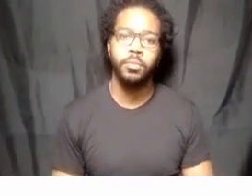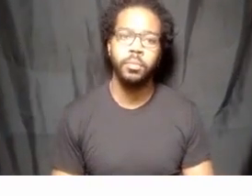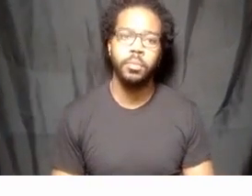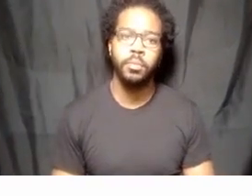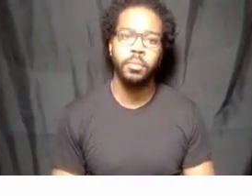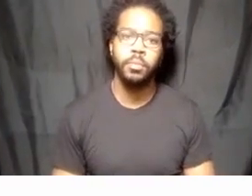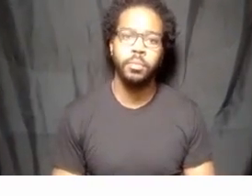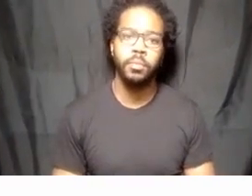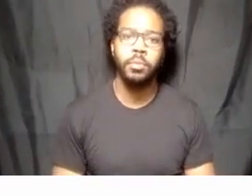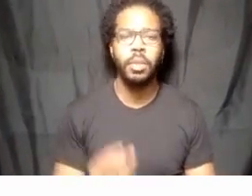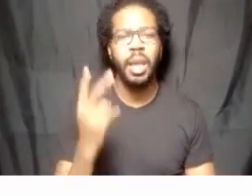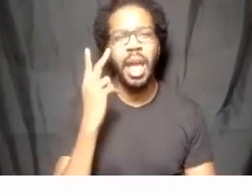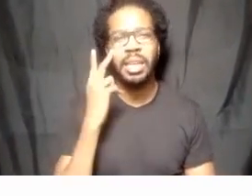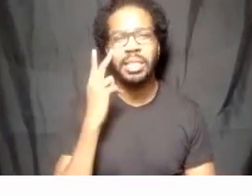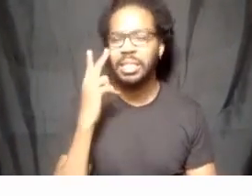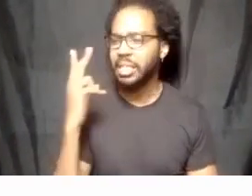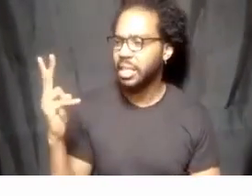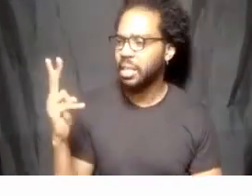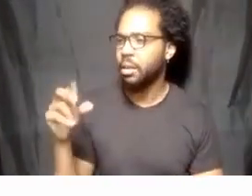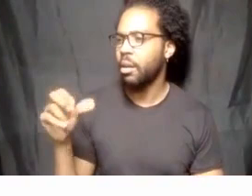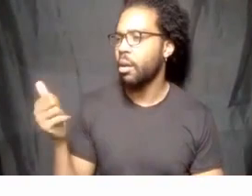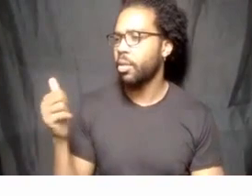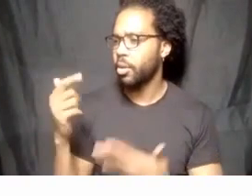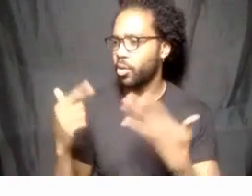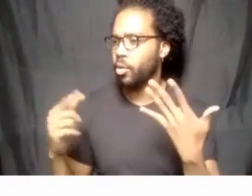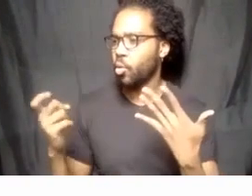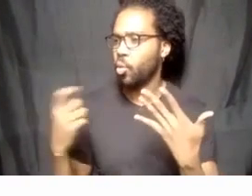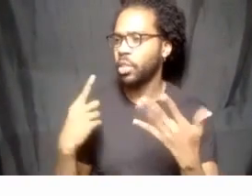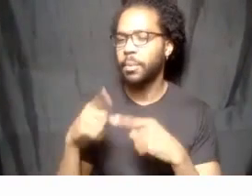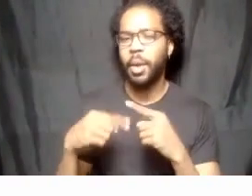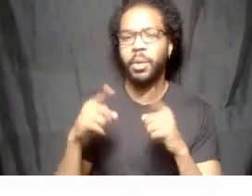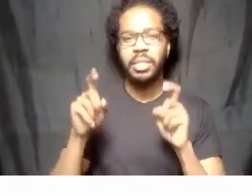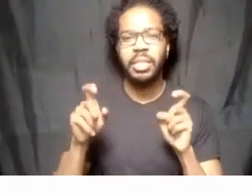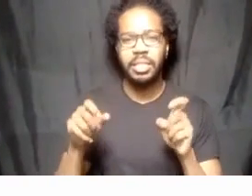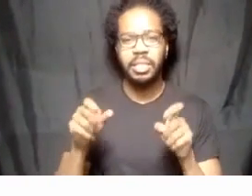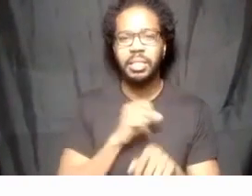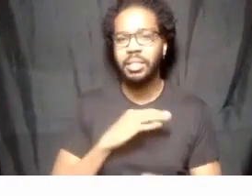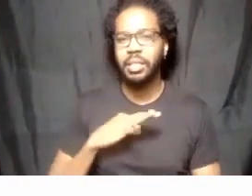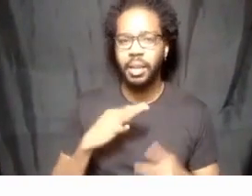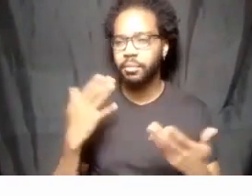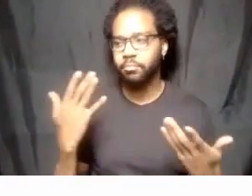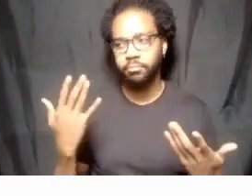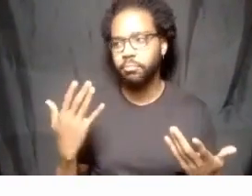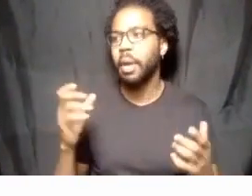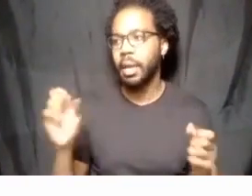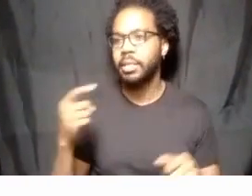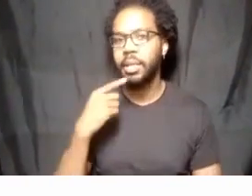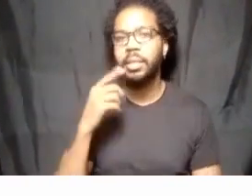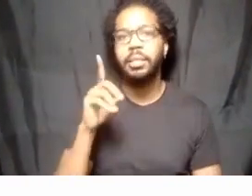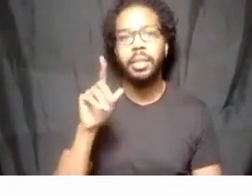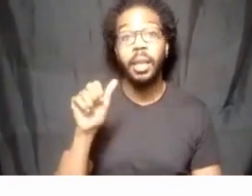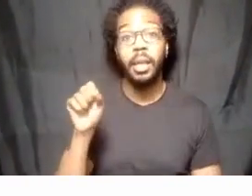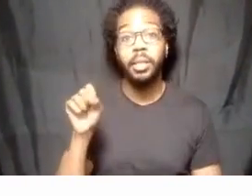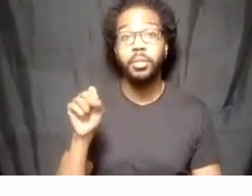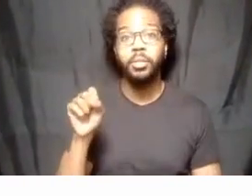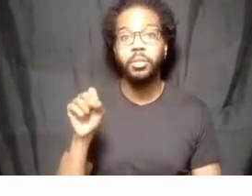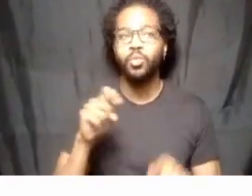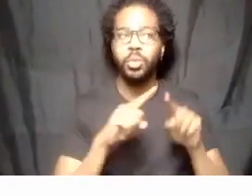So I see follow-up questions about the issue regarding testing staff. I can just say that at DDS, we rely on guidance